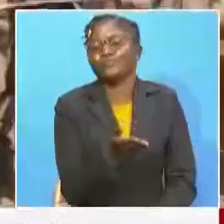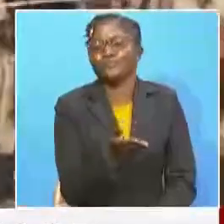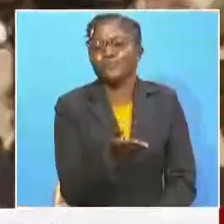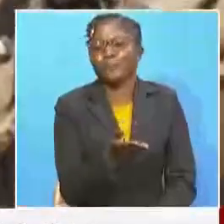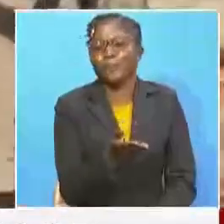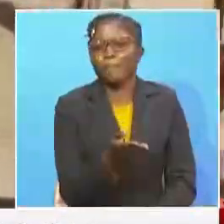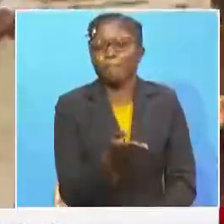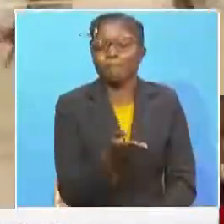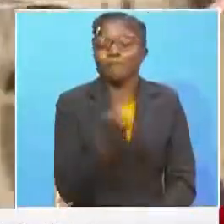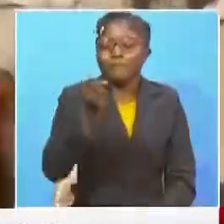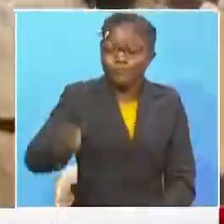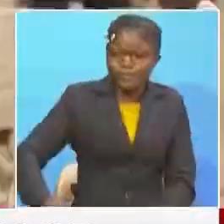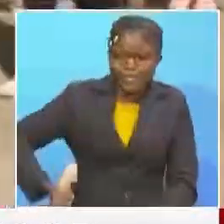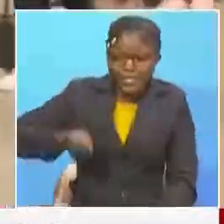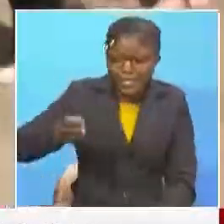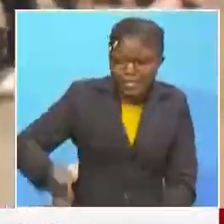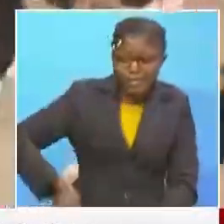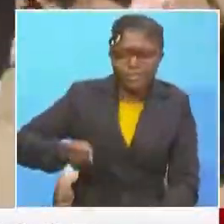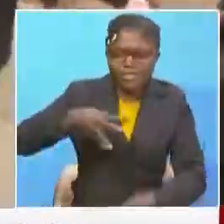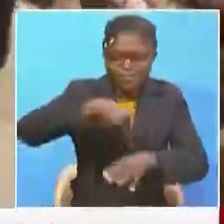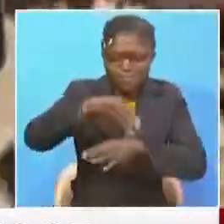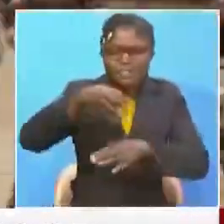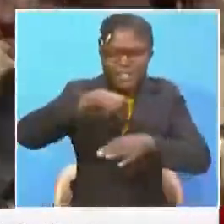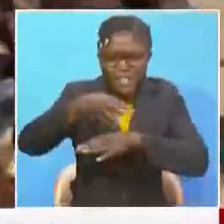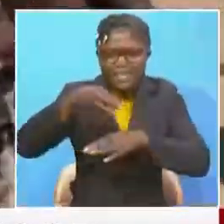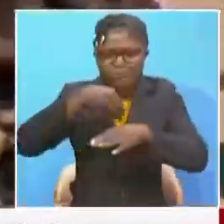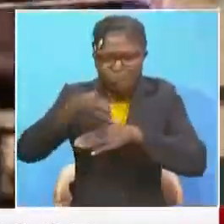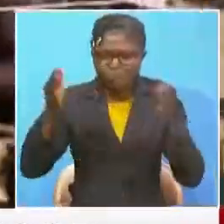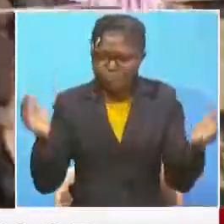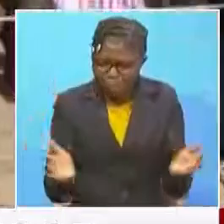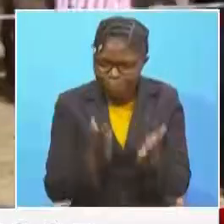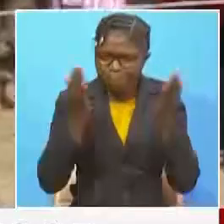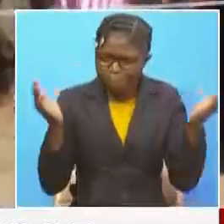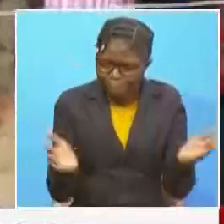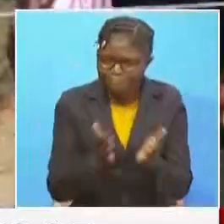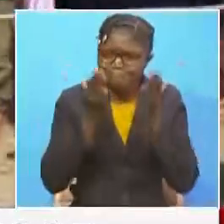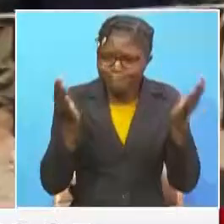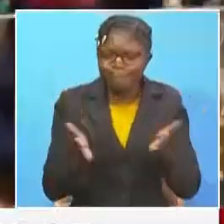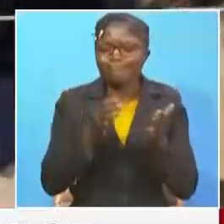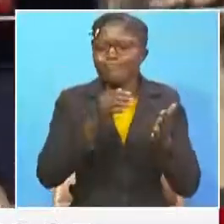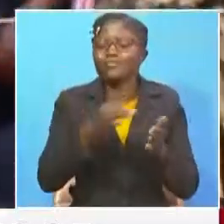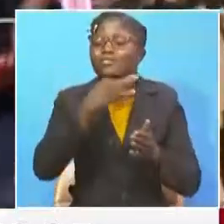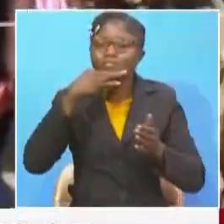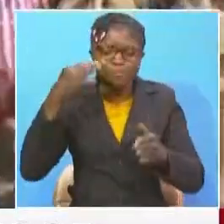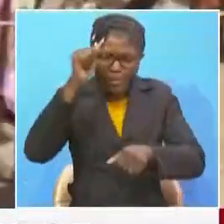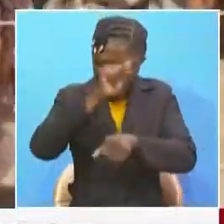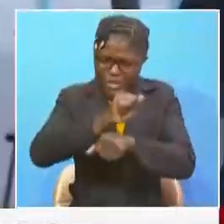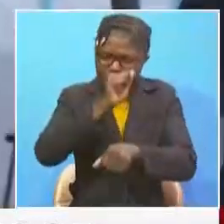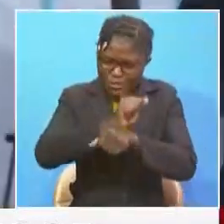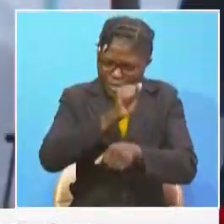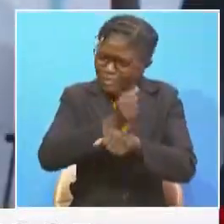Chief Magodi Six encouraged farmers to continue working hard and urged them to guard their produce